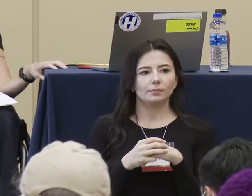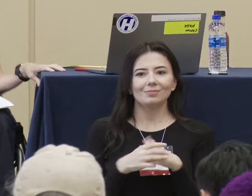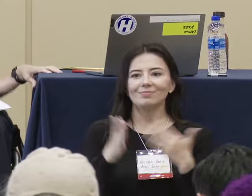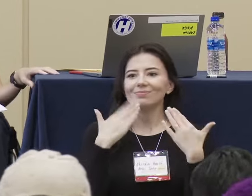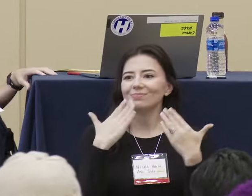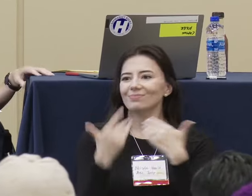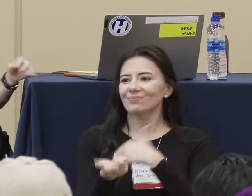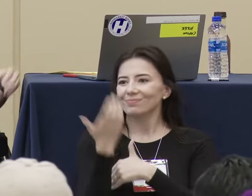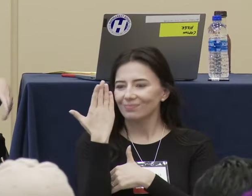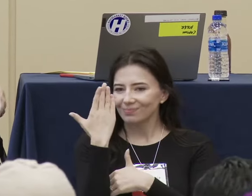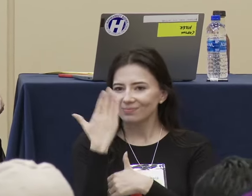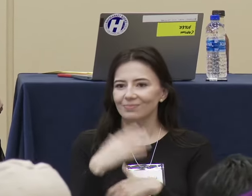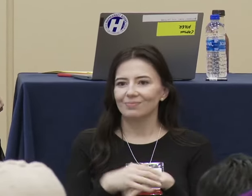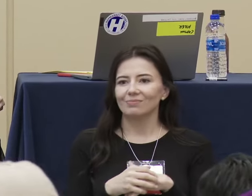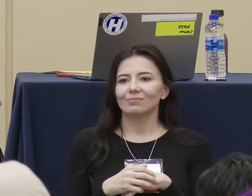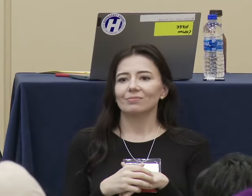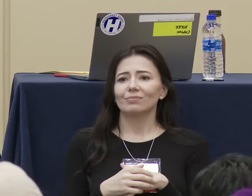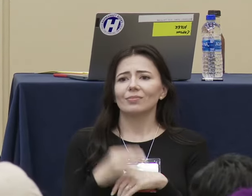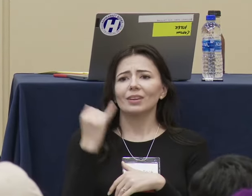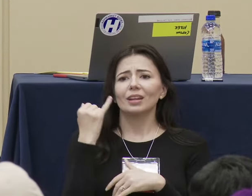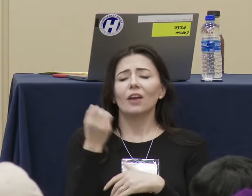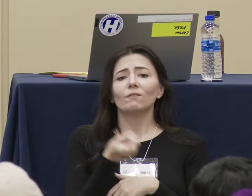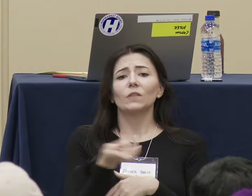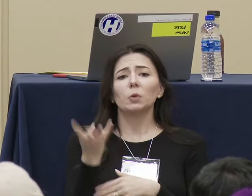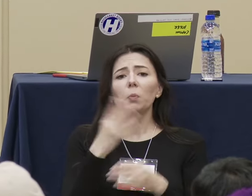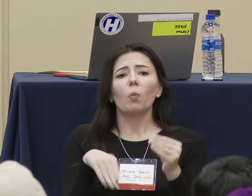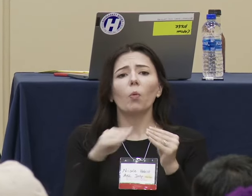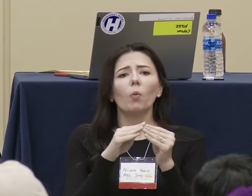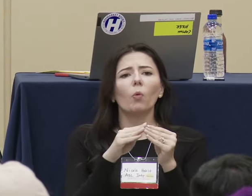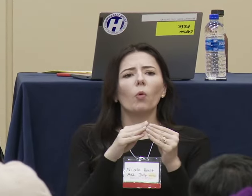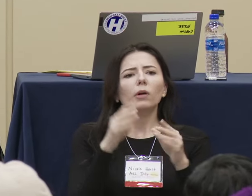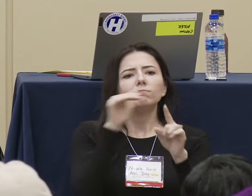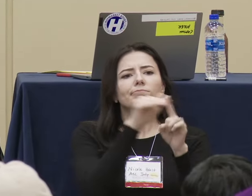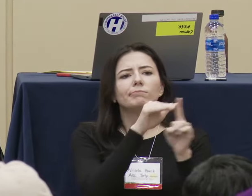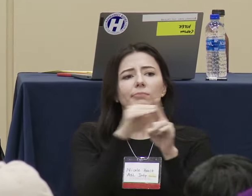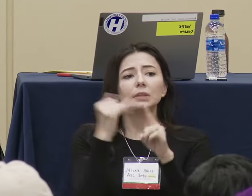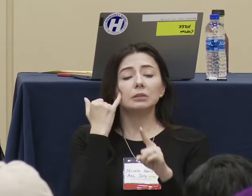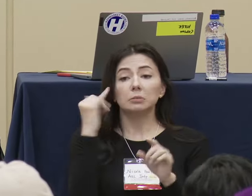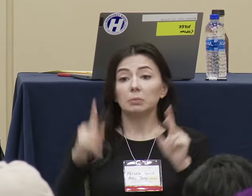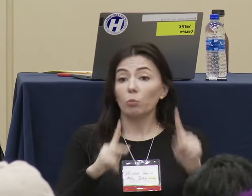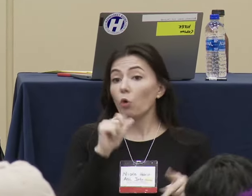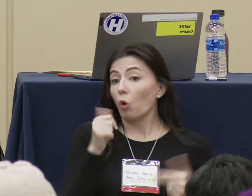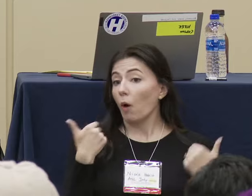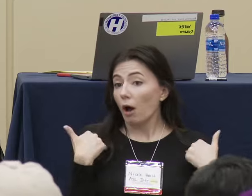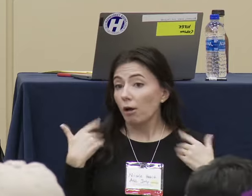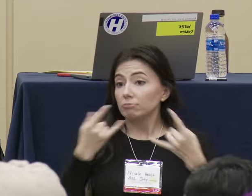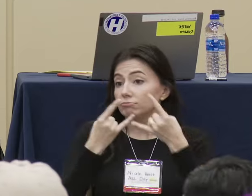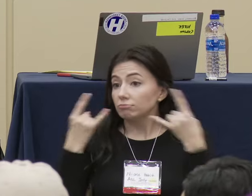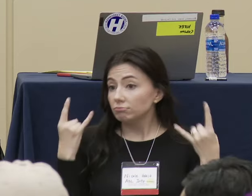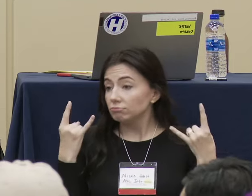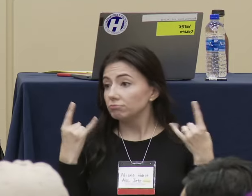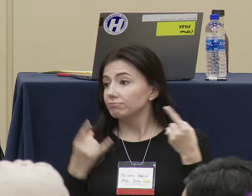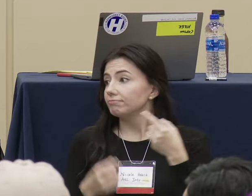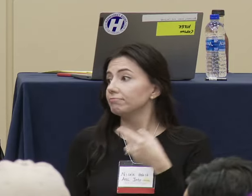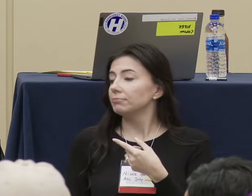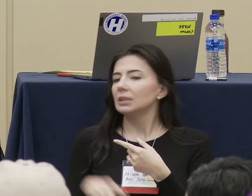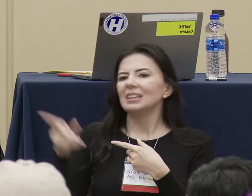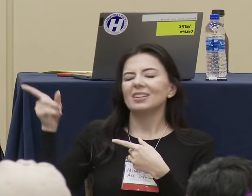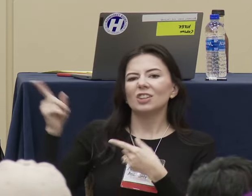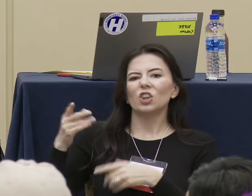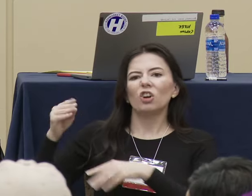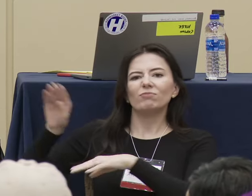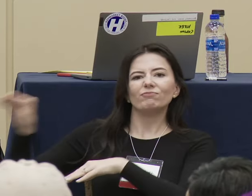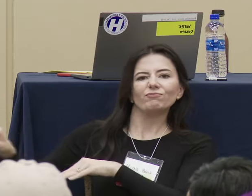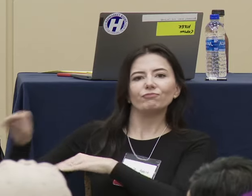Thank you. Good morning. A few more housekeeping things. If people don't have masks, there's masks in the registration